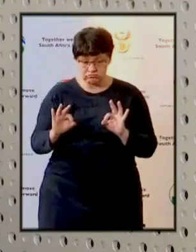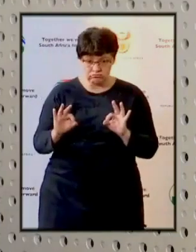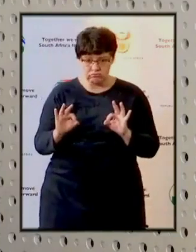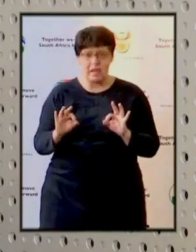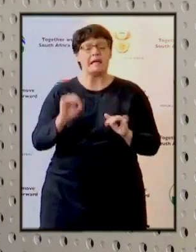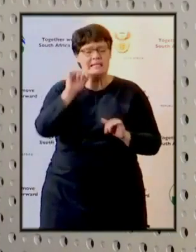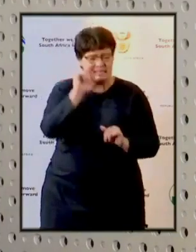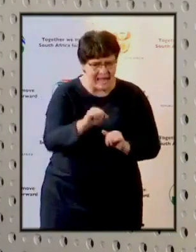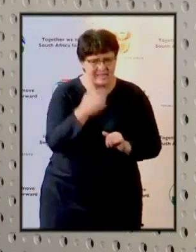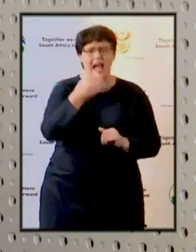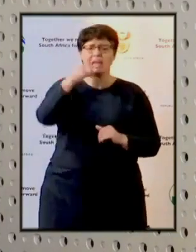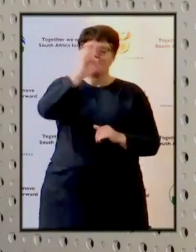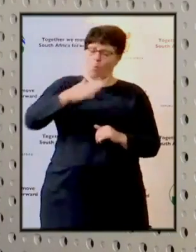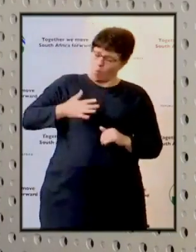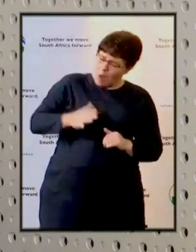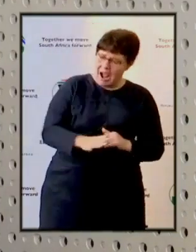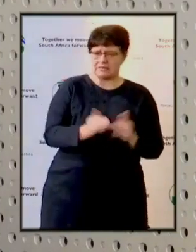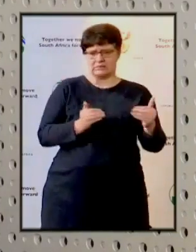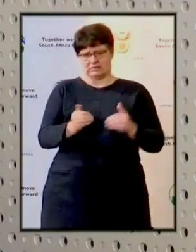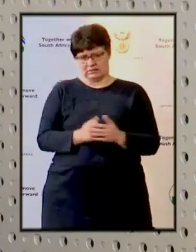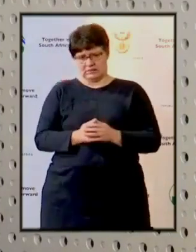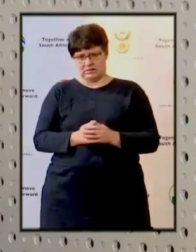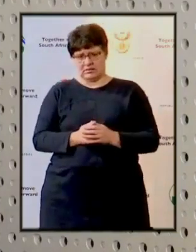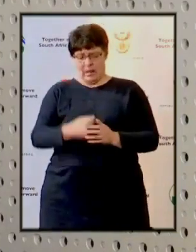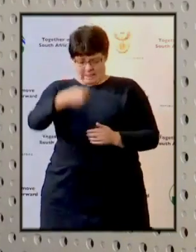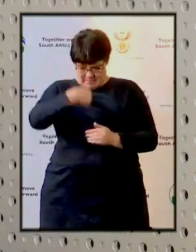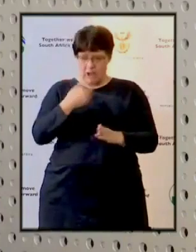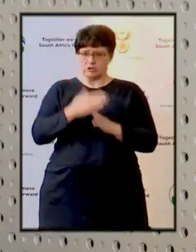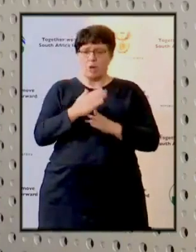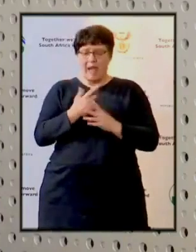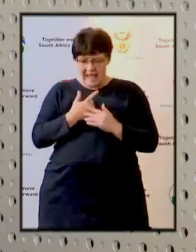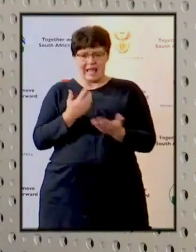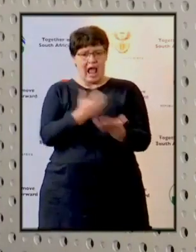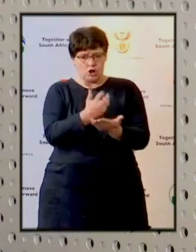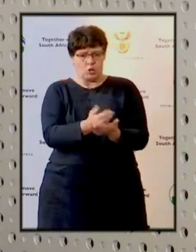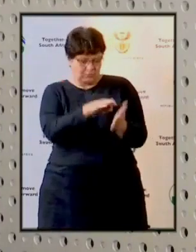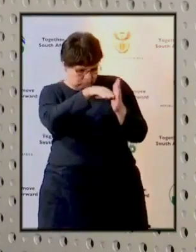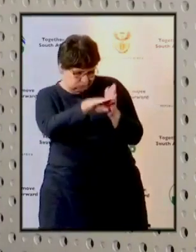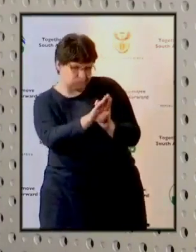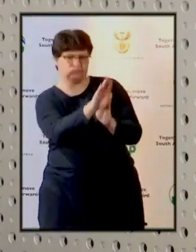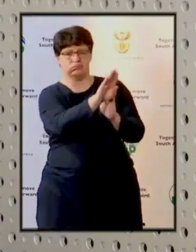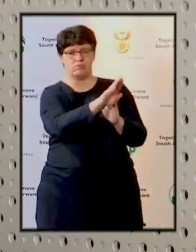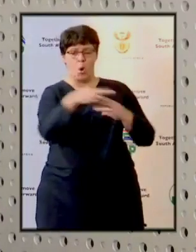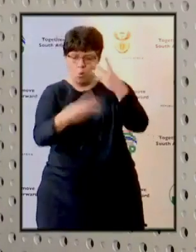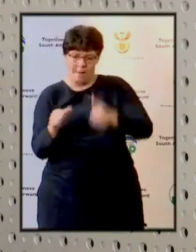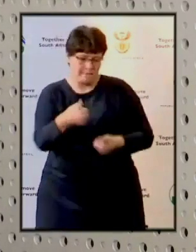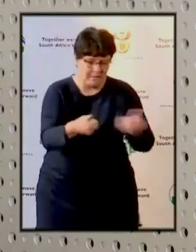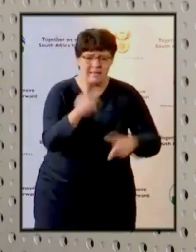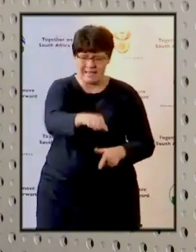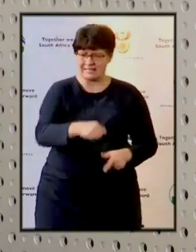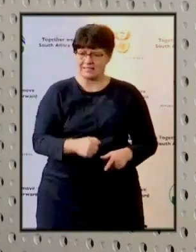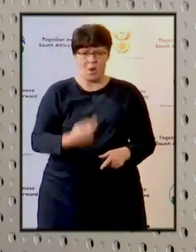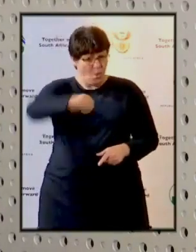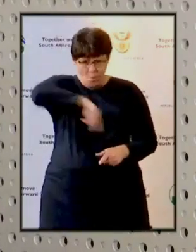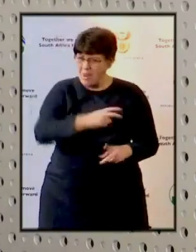our interest as government to do so. Our day jobs is to stimulate the economy, to get people working. These are some of the toughest decisions